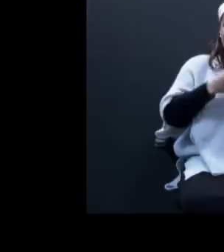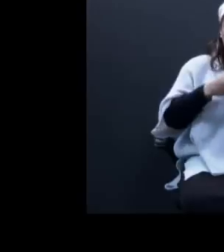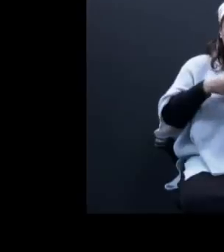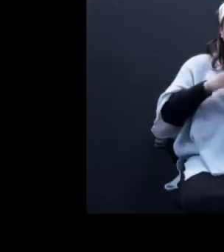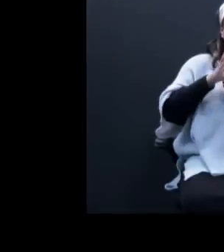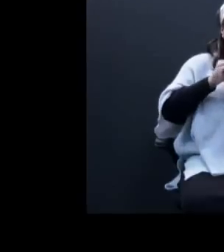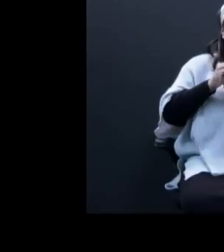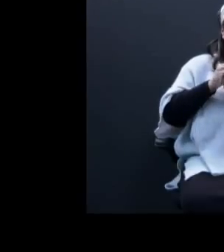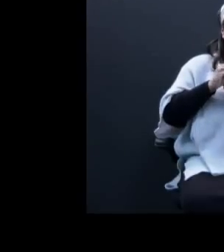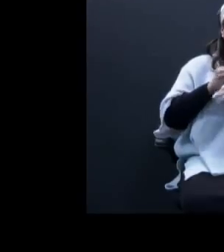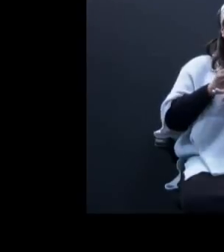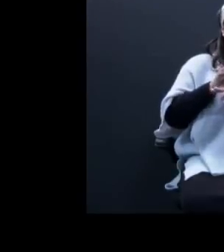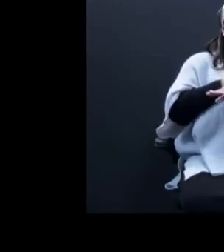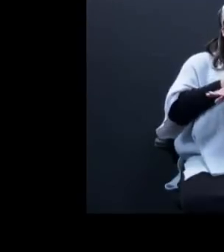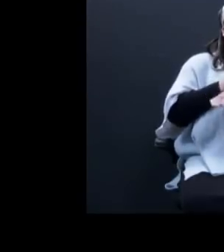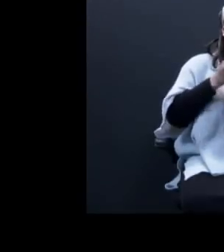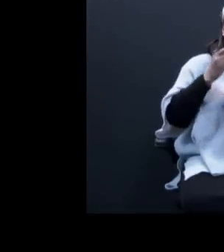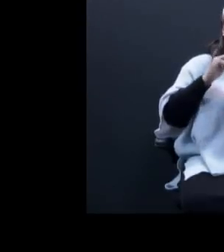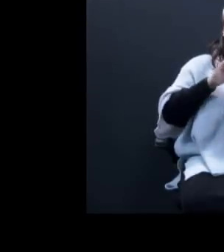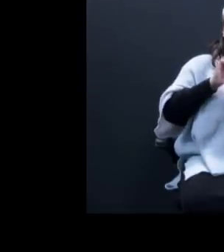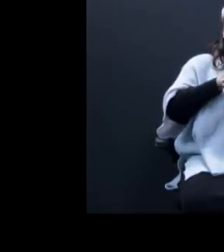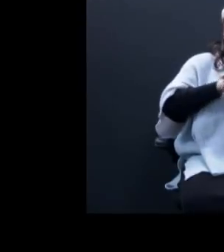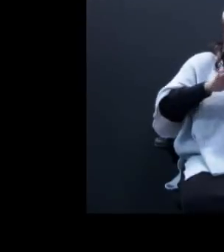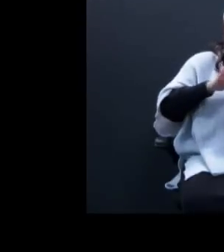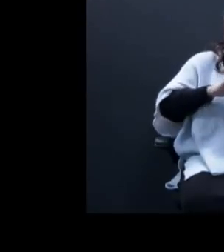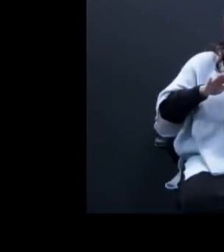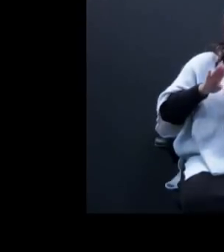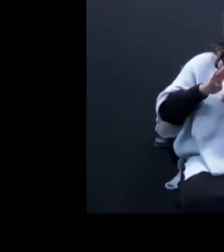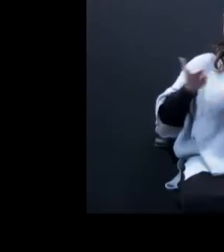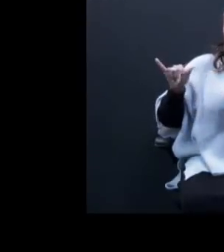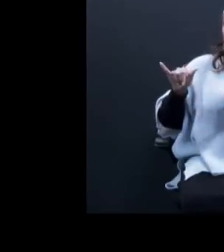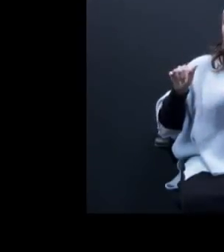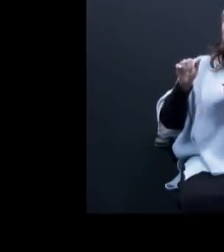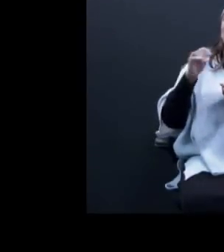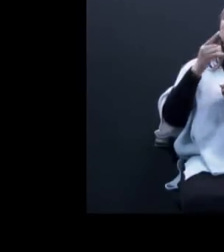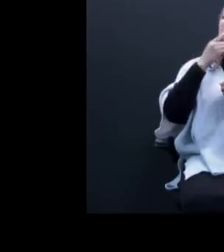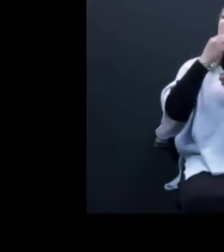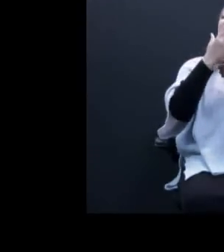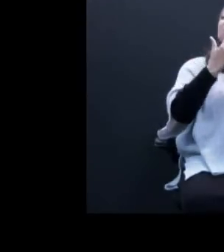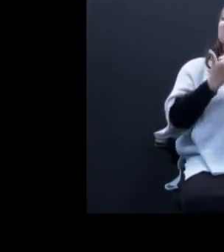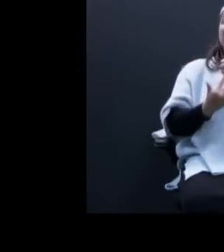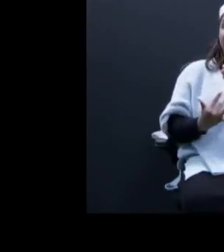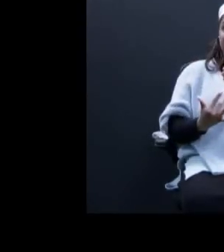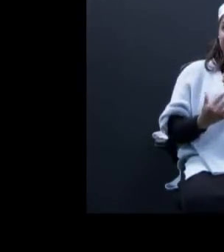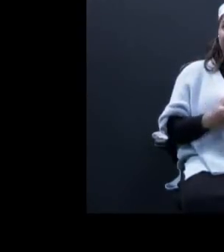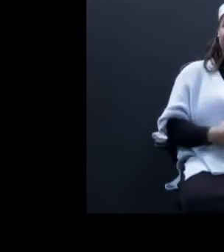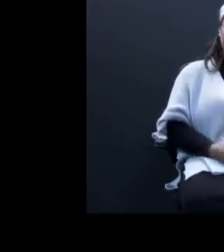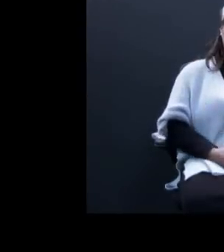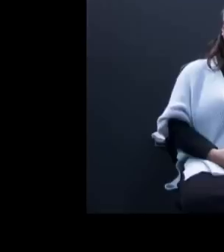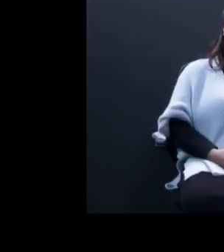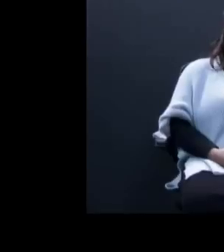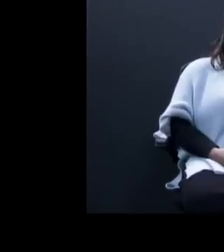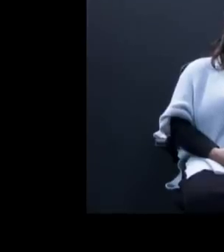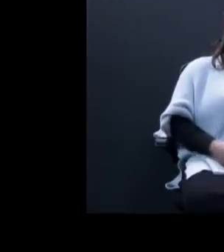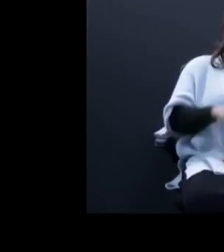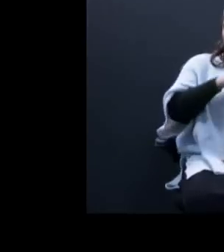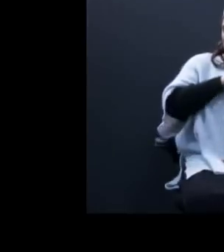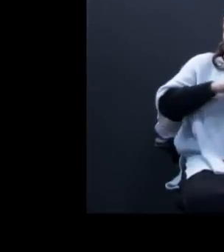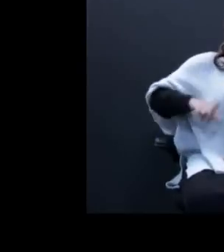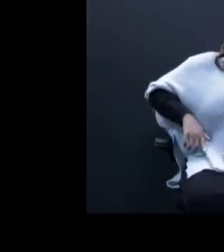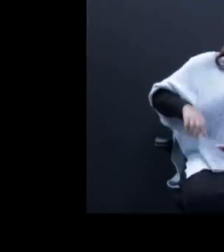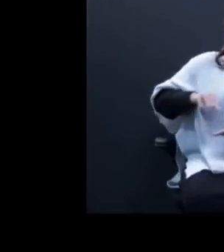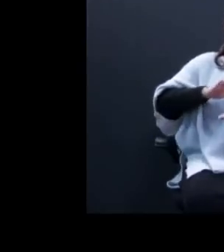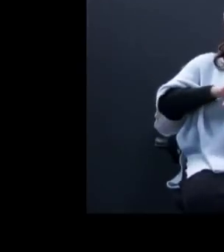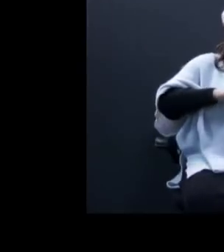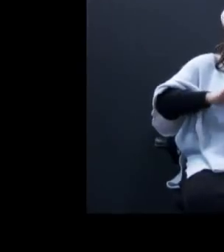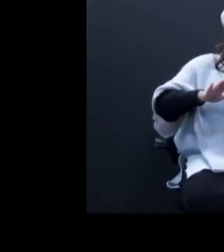you got 7,000 years now. You get this thing right. Then he turned around and purged your sin because you done messed up. Then he